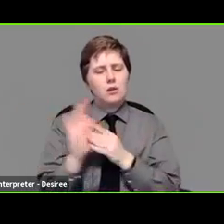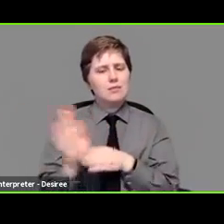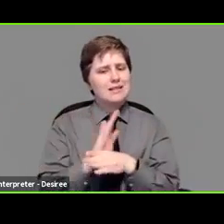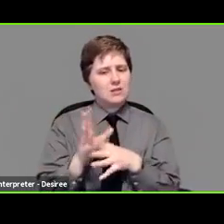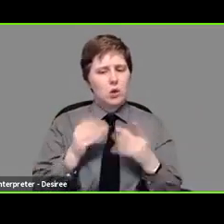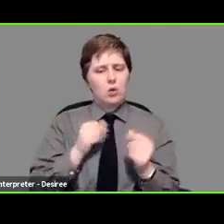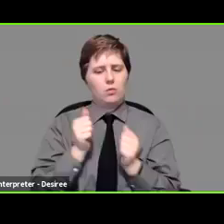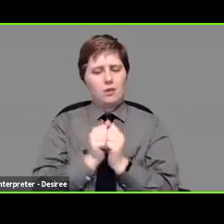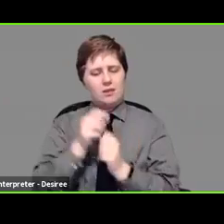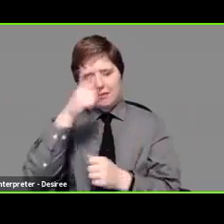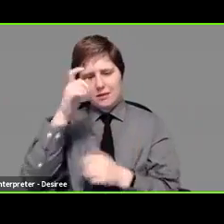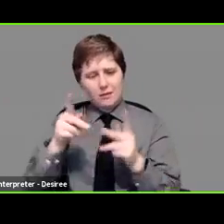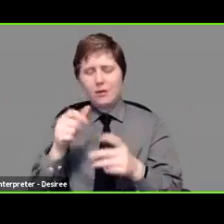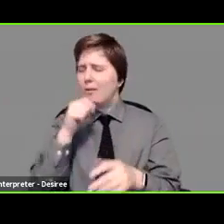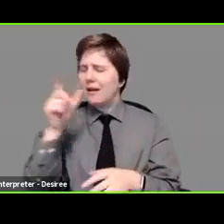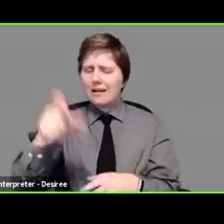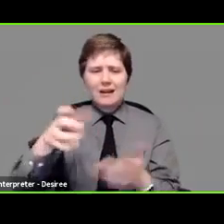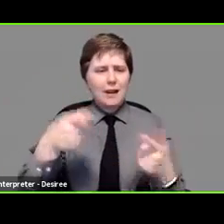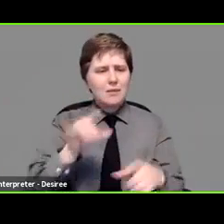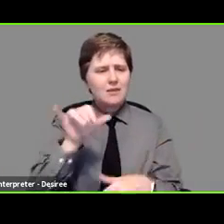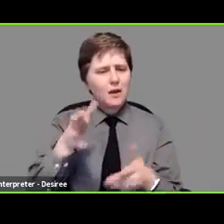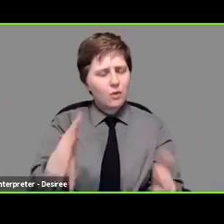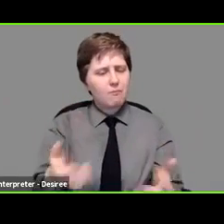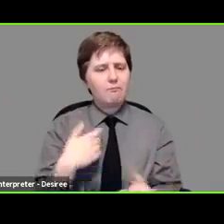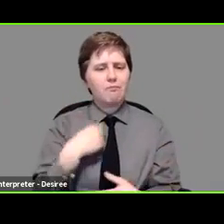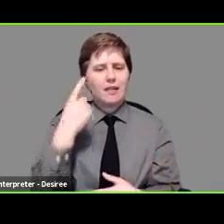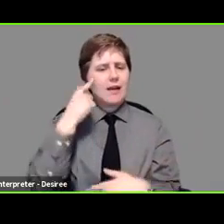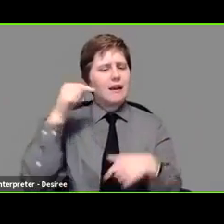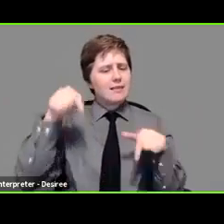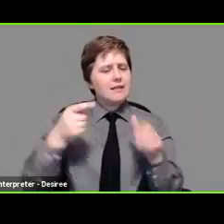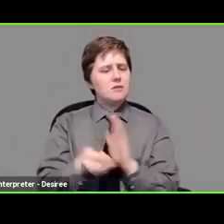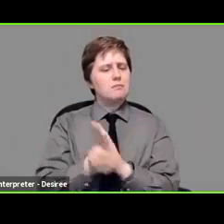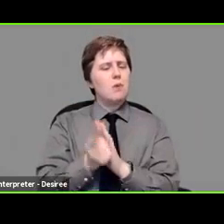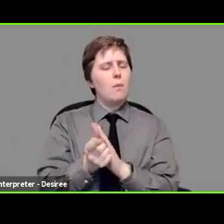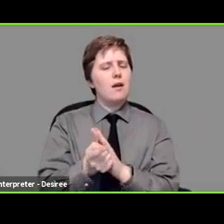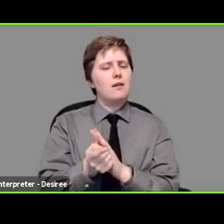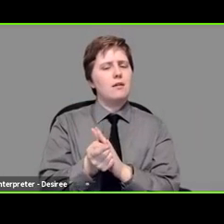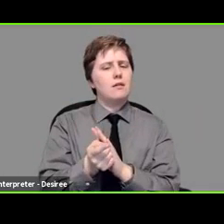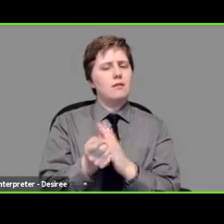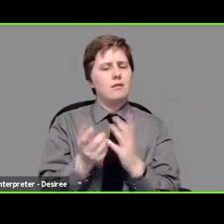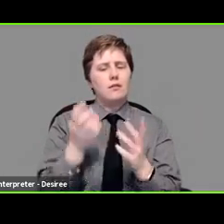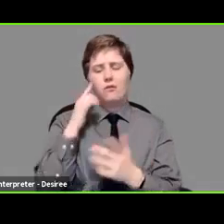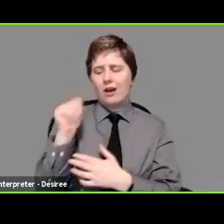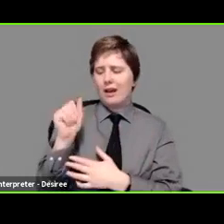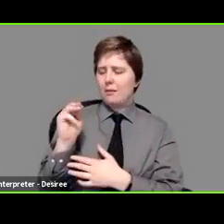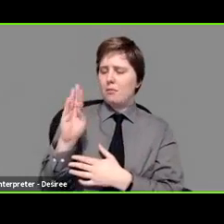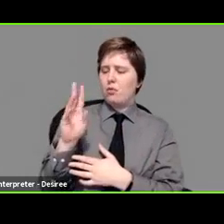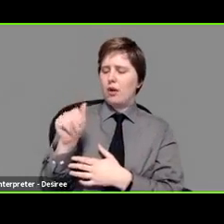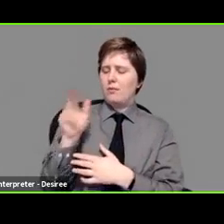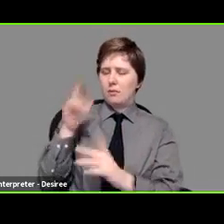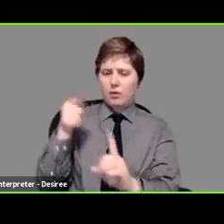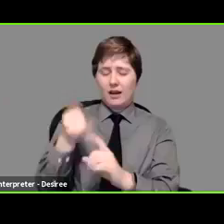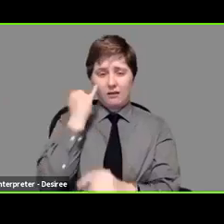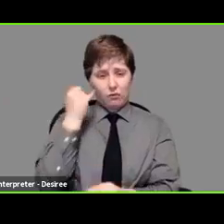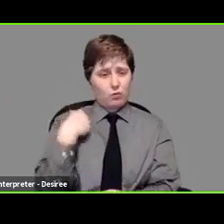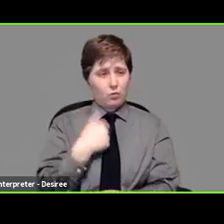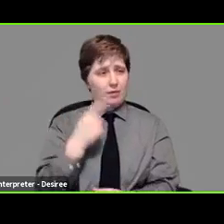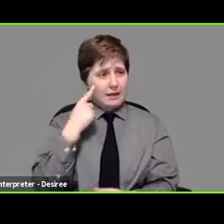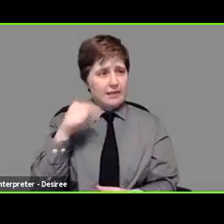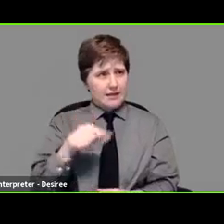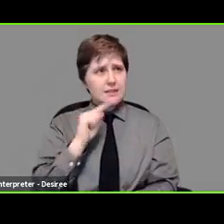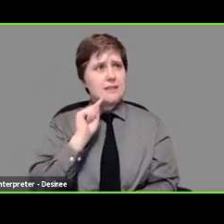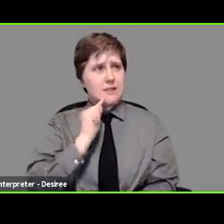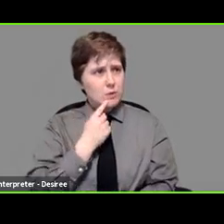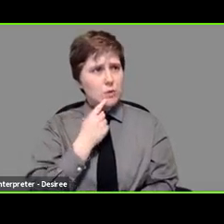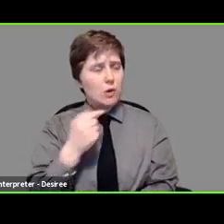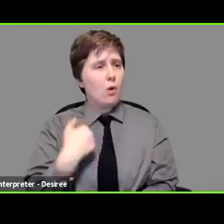it doesn't have to be that way. And I think that this is a moment, to Ambria's point, if we take this seriously, then we